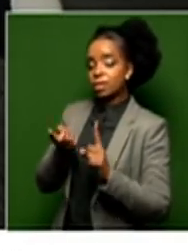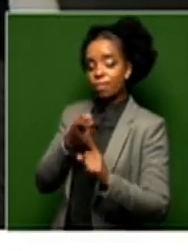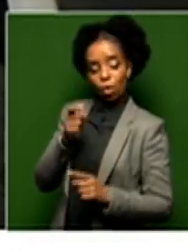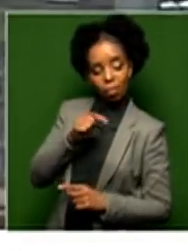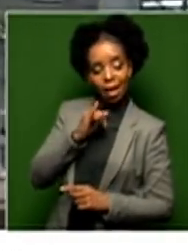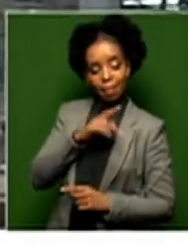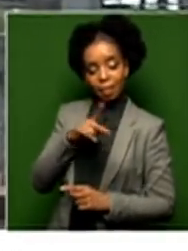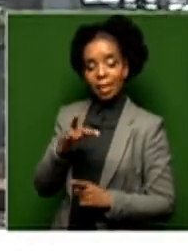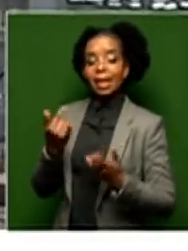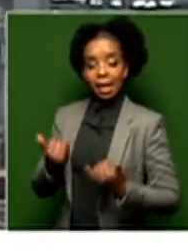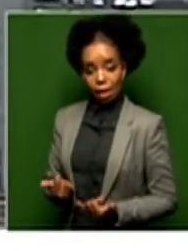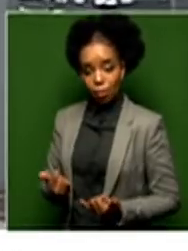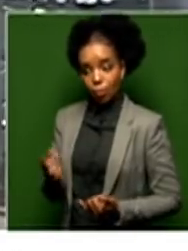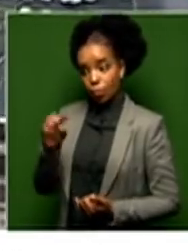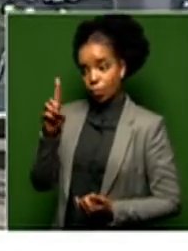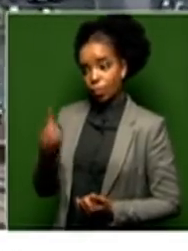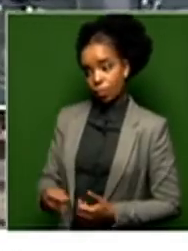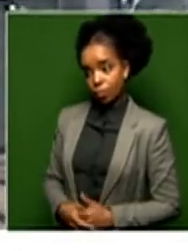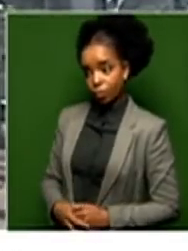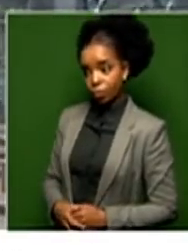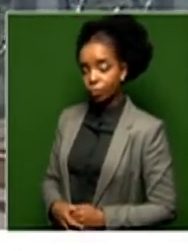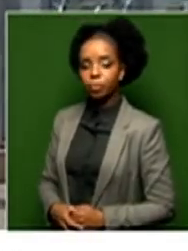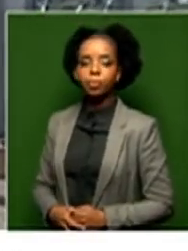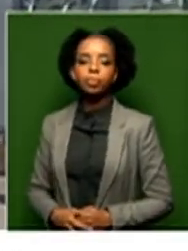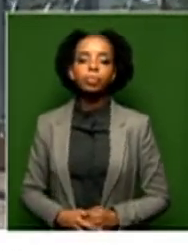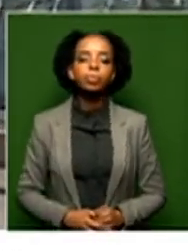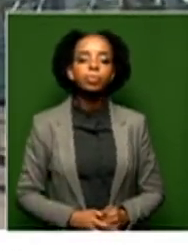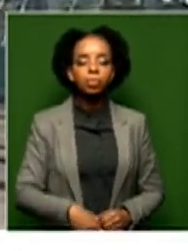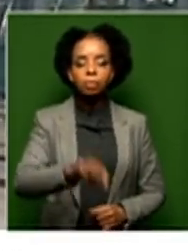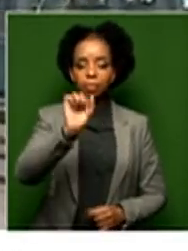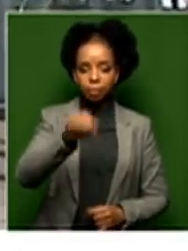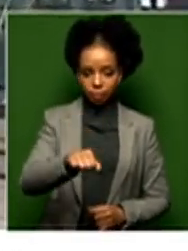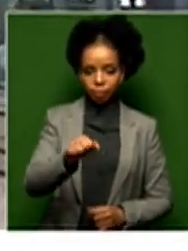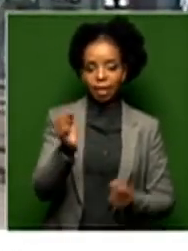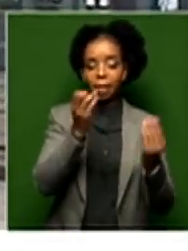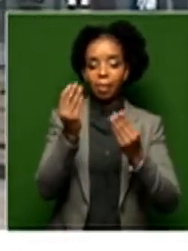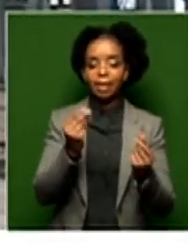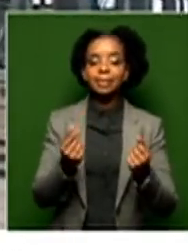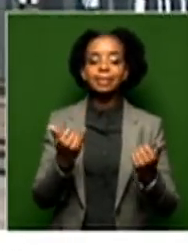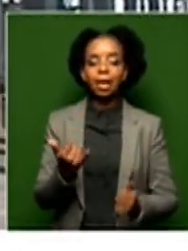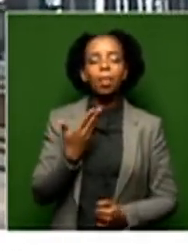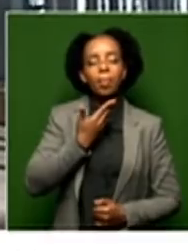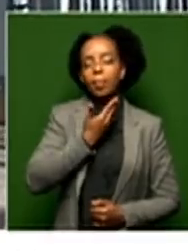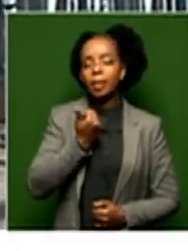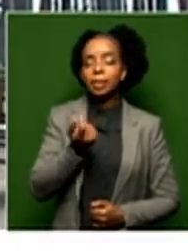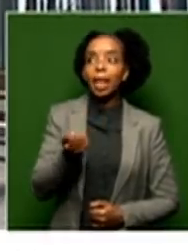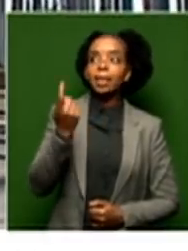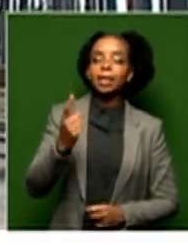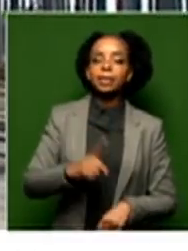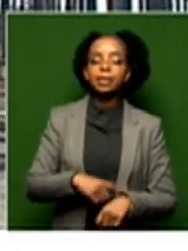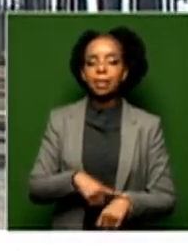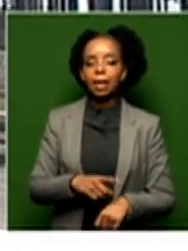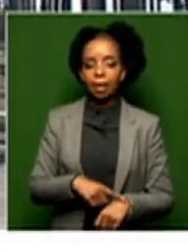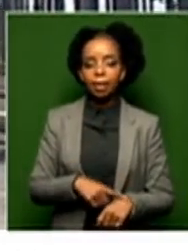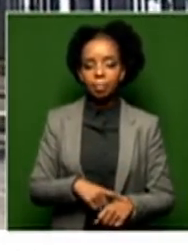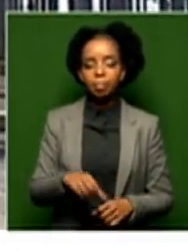now? We got the best prices in a competitive bidding process at that time, which was now